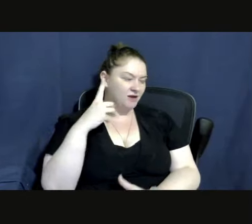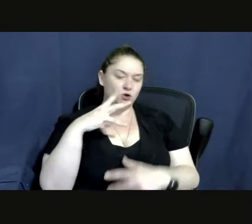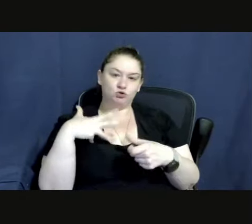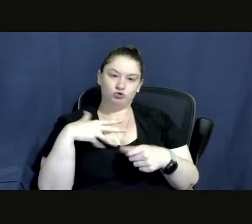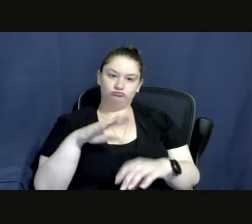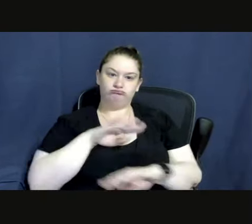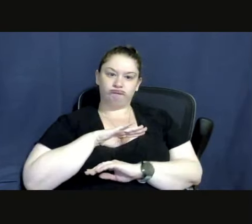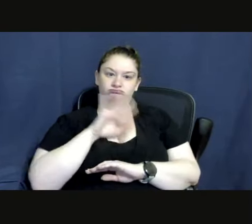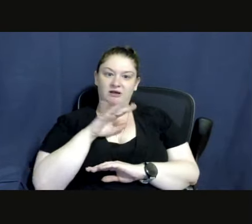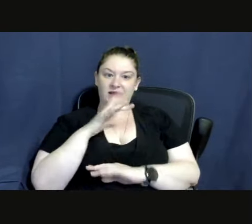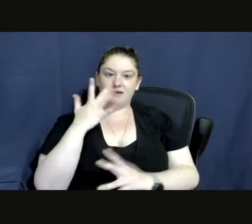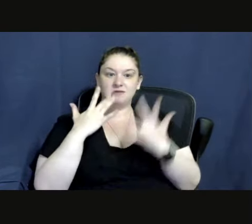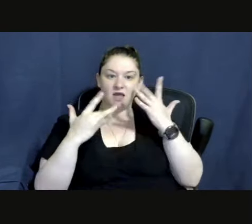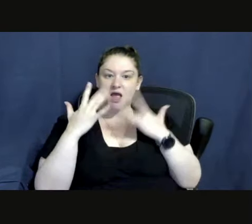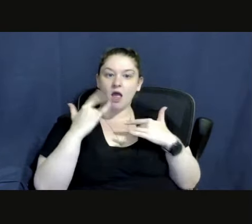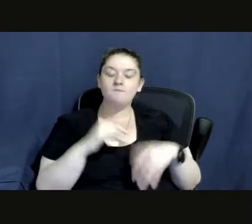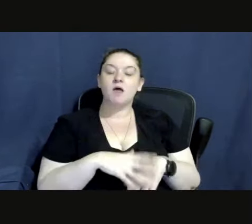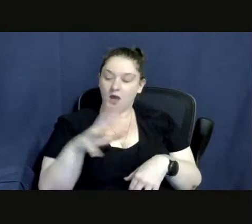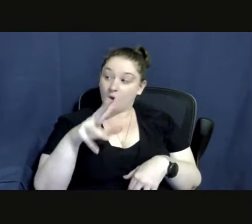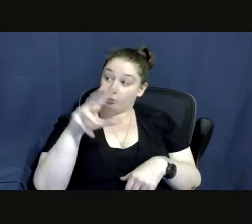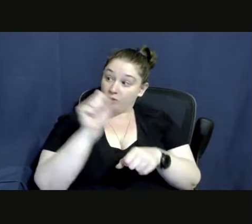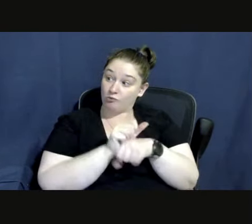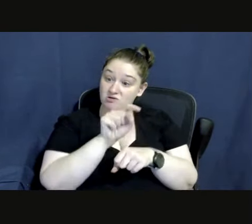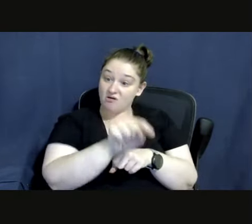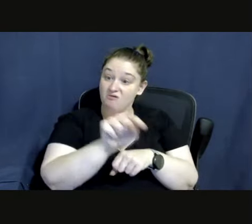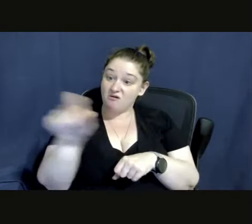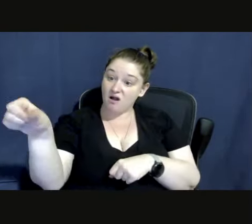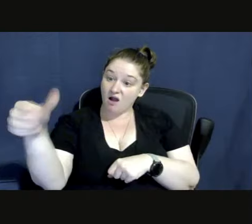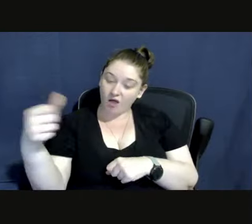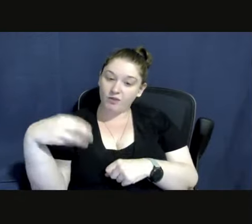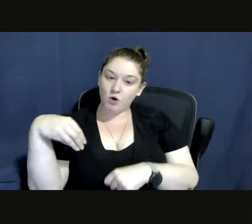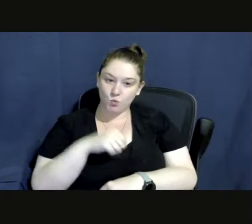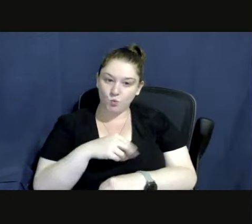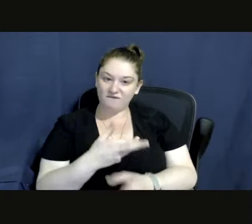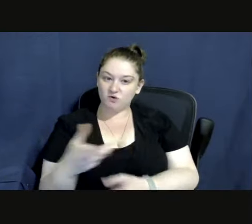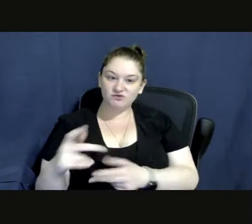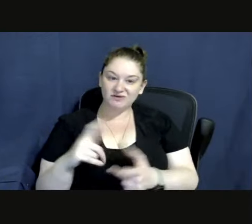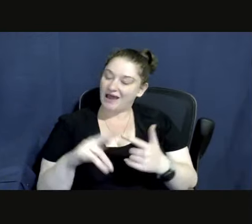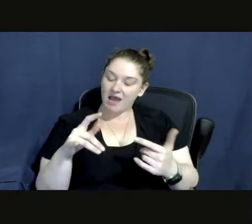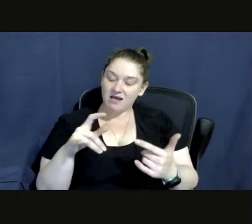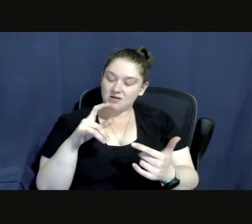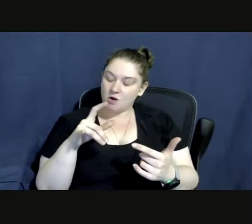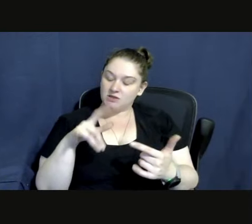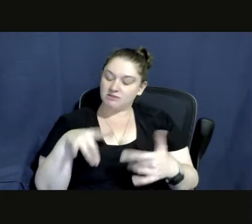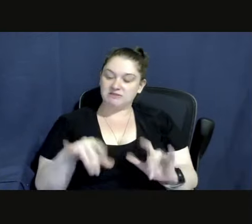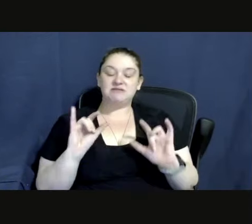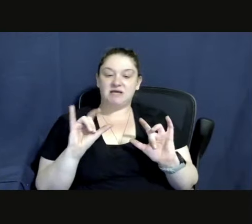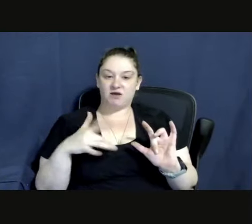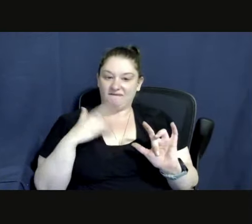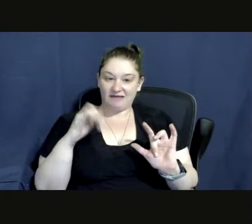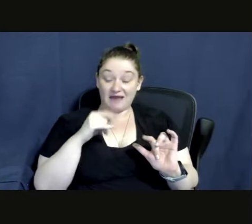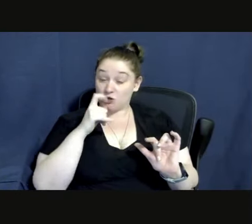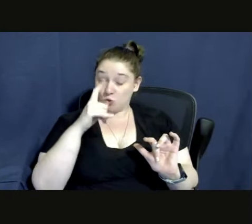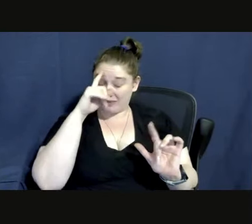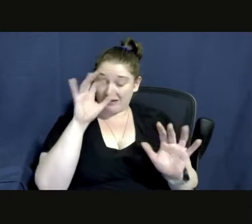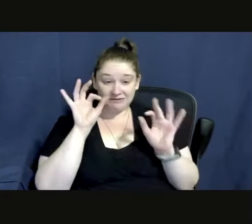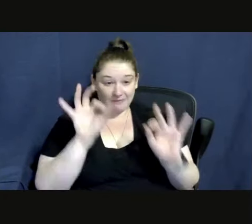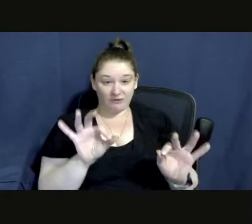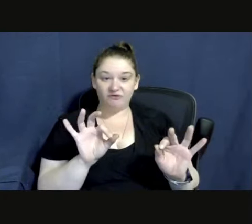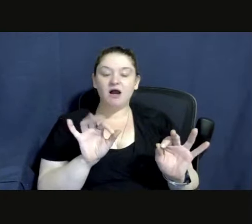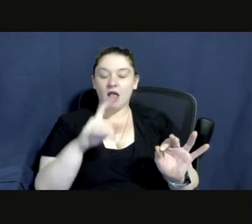worked on other revenue sources, and I still feel that way. I don't feel it's the perfect solution. I think we need to work on